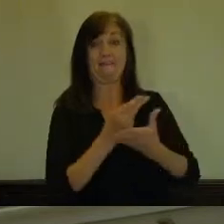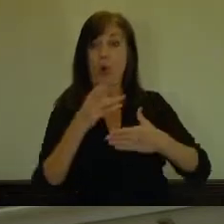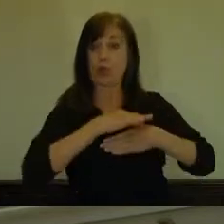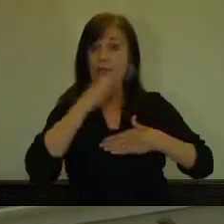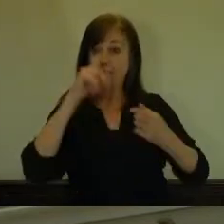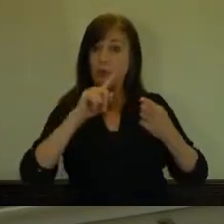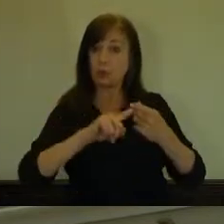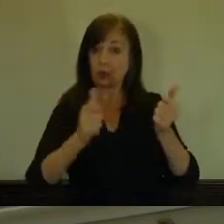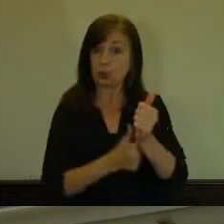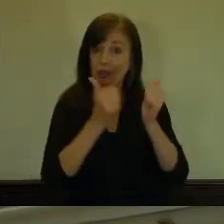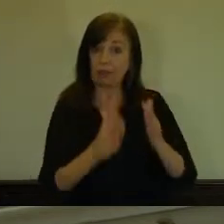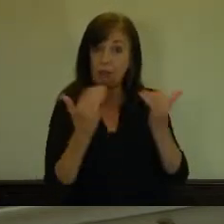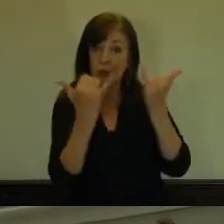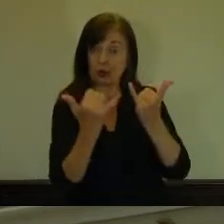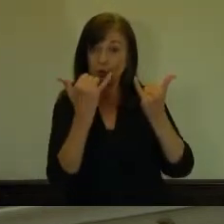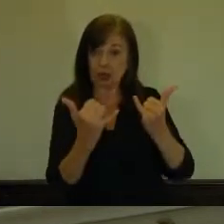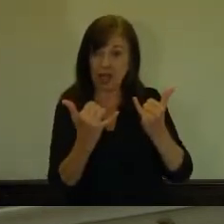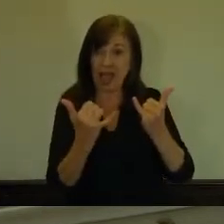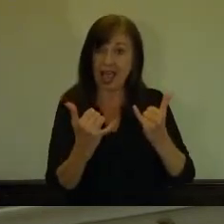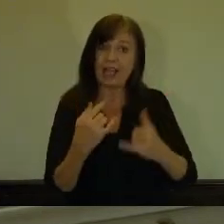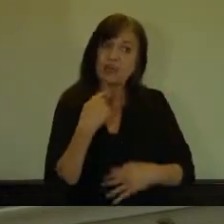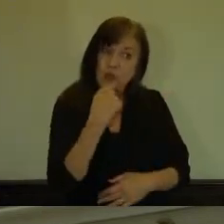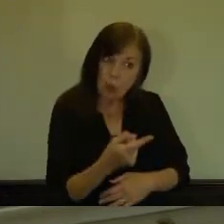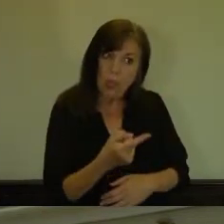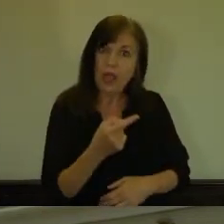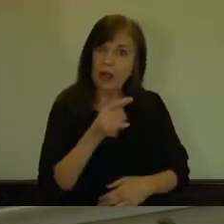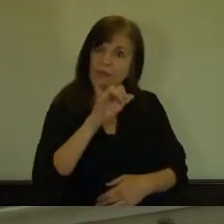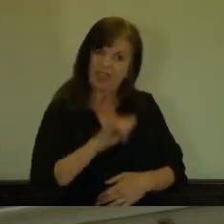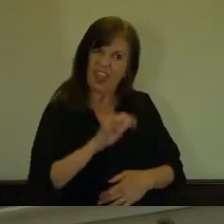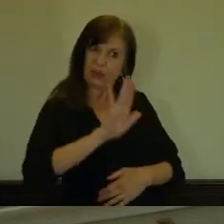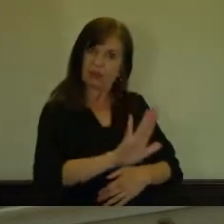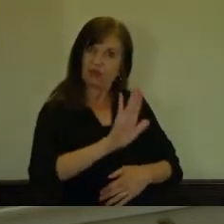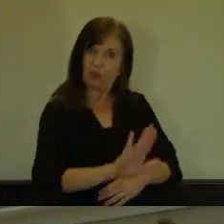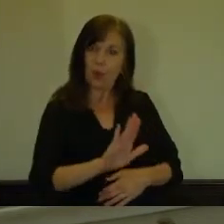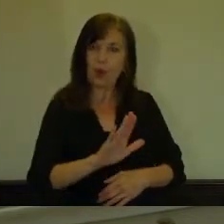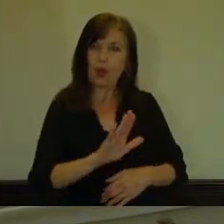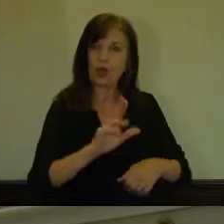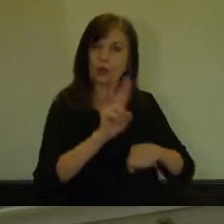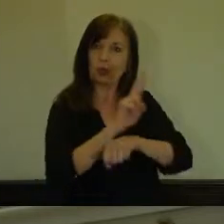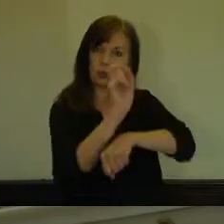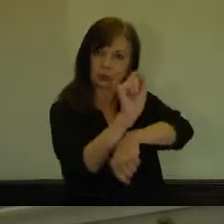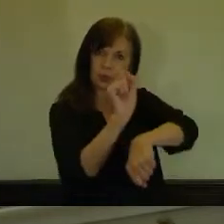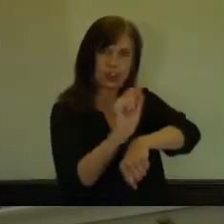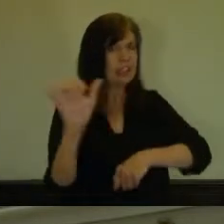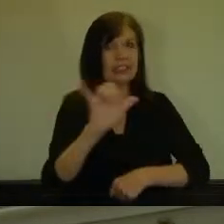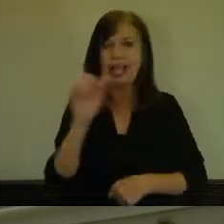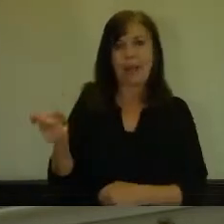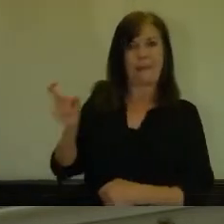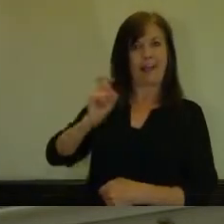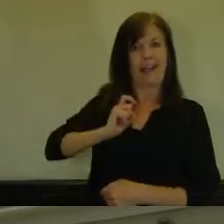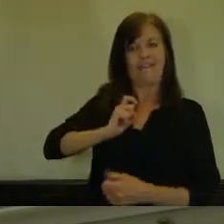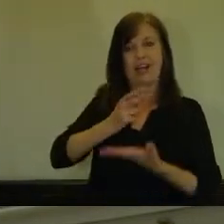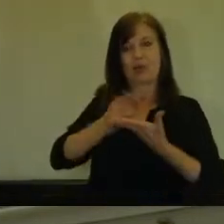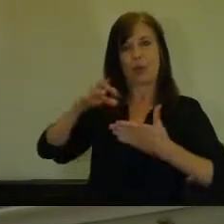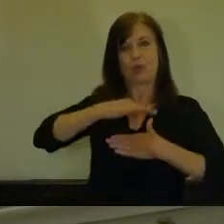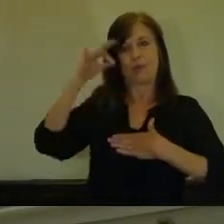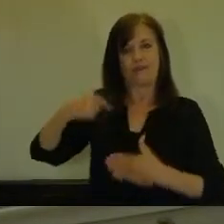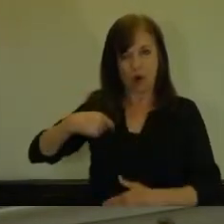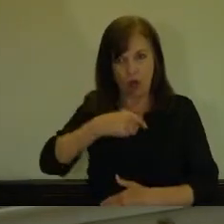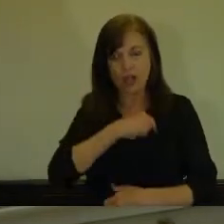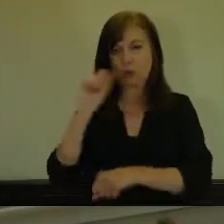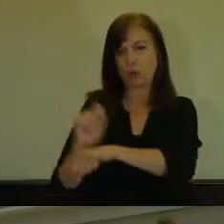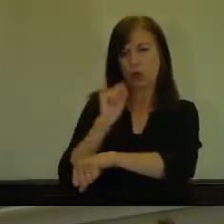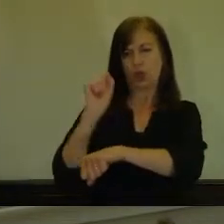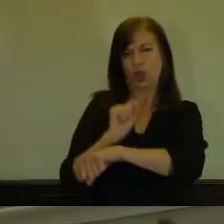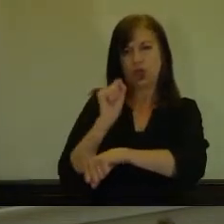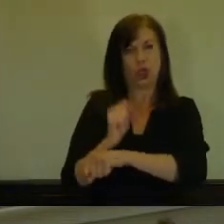gospel today to assist them in their work, just as he has given it to us to address the work of healing in our